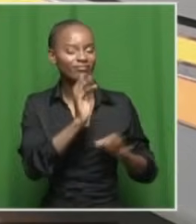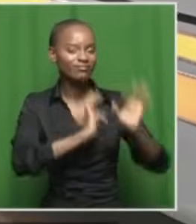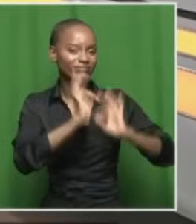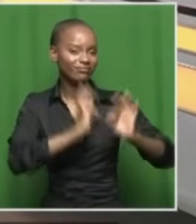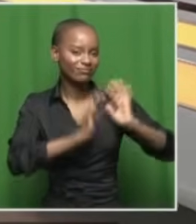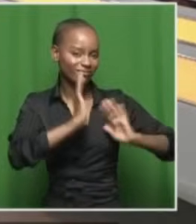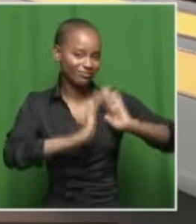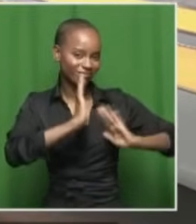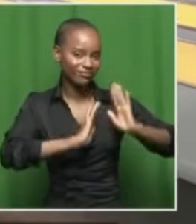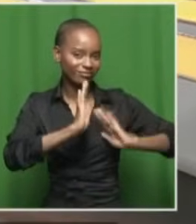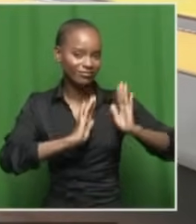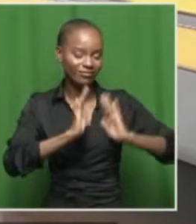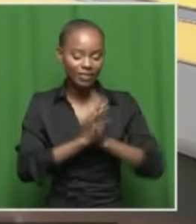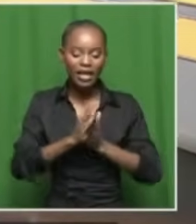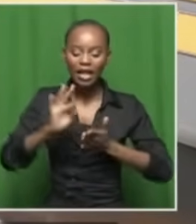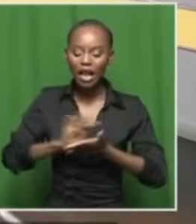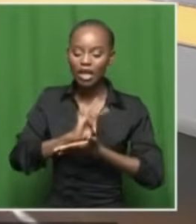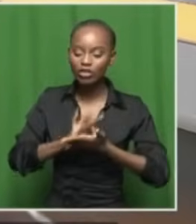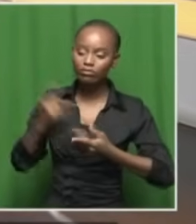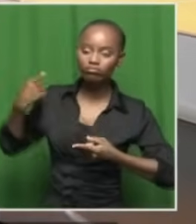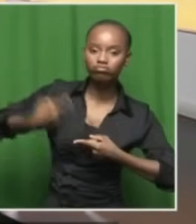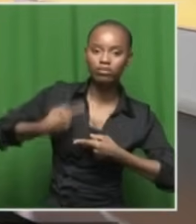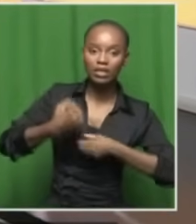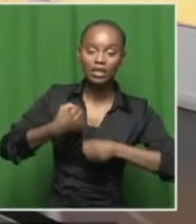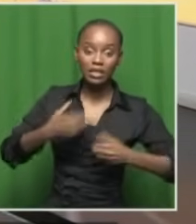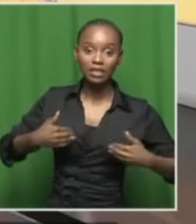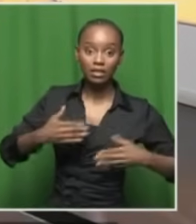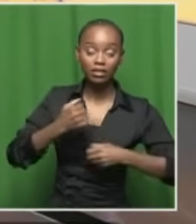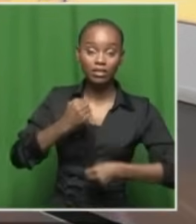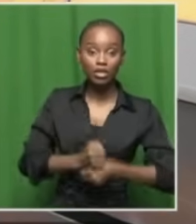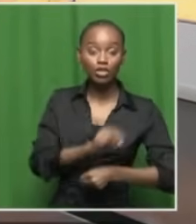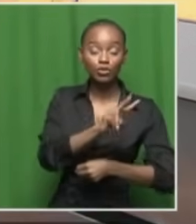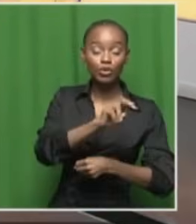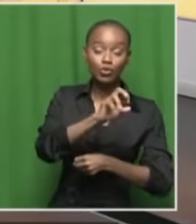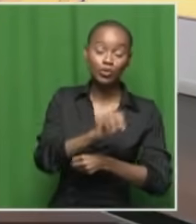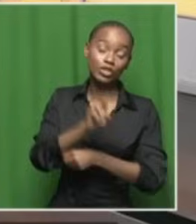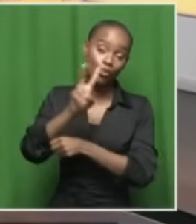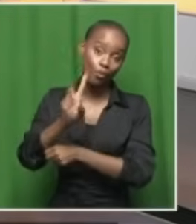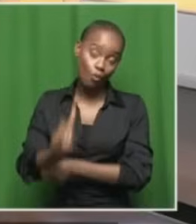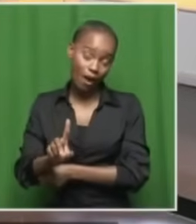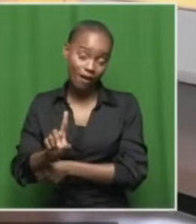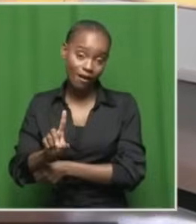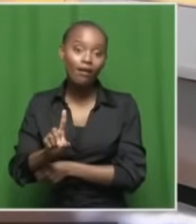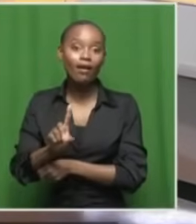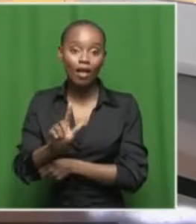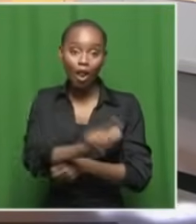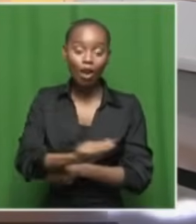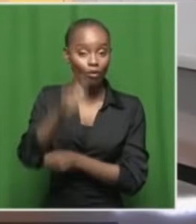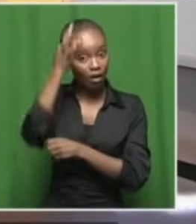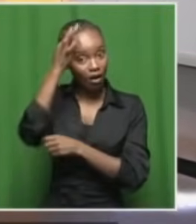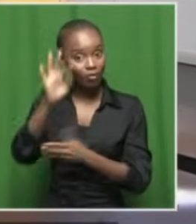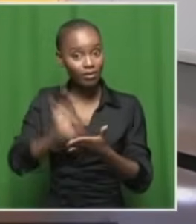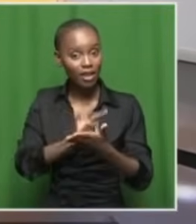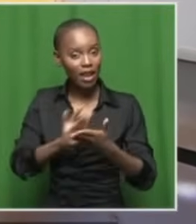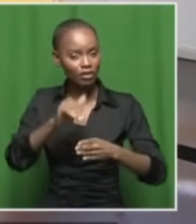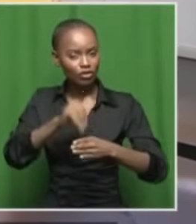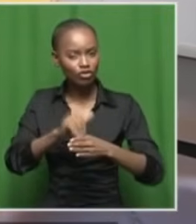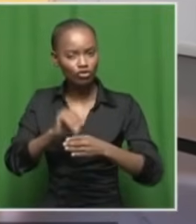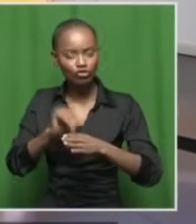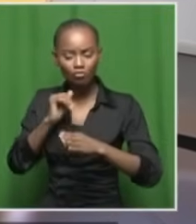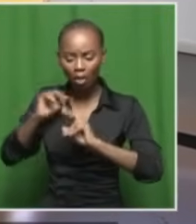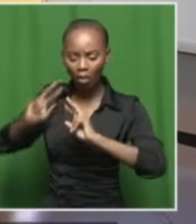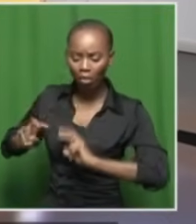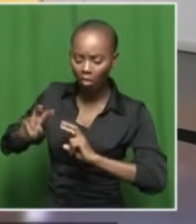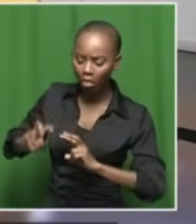these by-elections since the 2021 local government election, and you've actually set up a dashboard for it, which we'll come to later